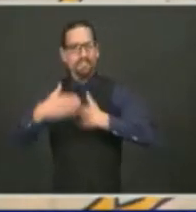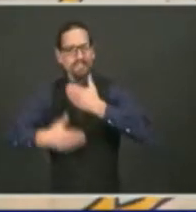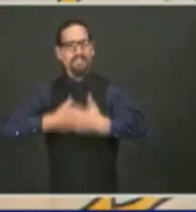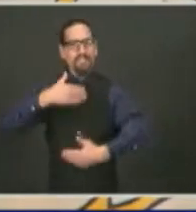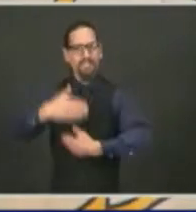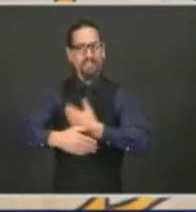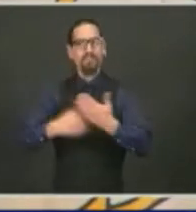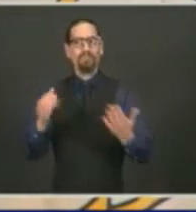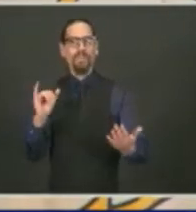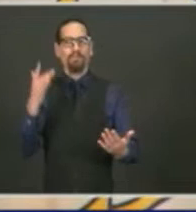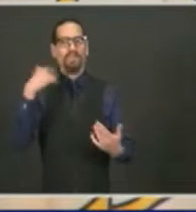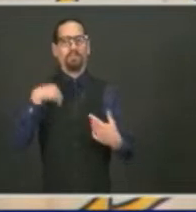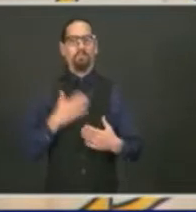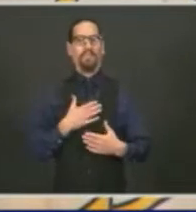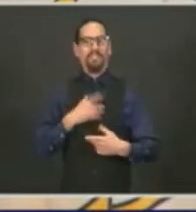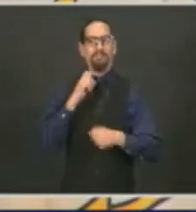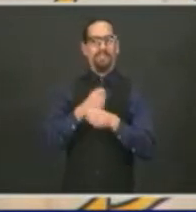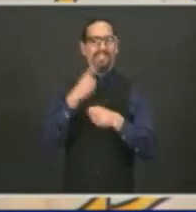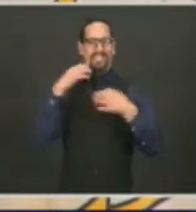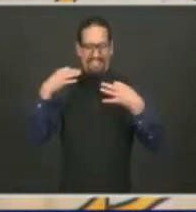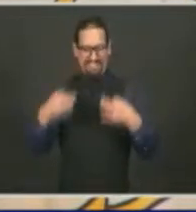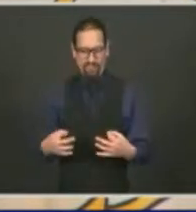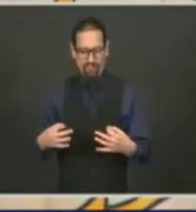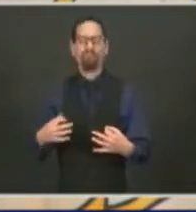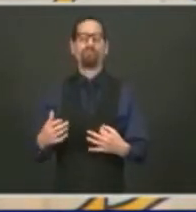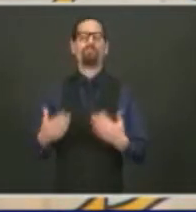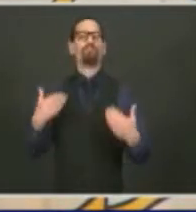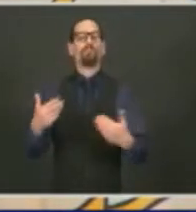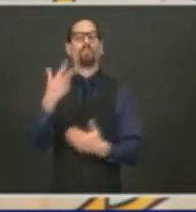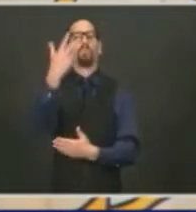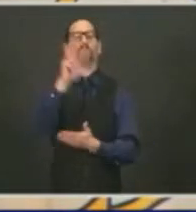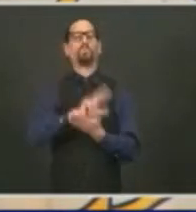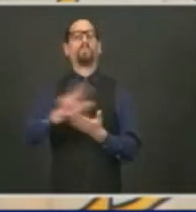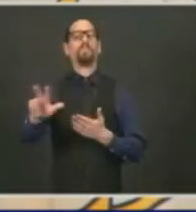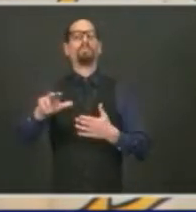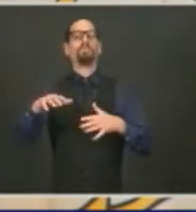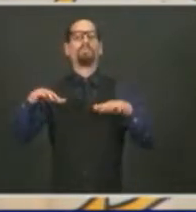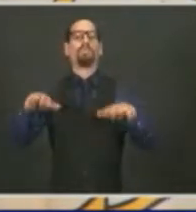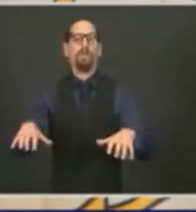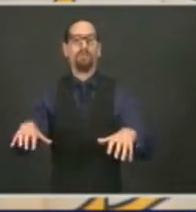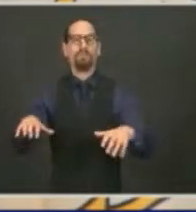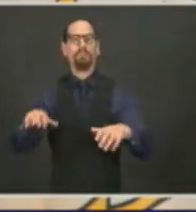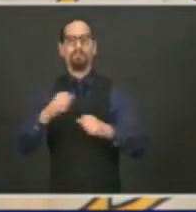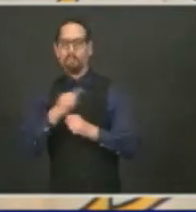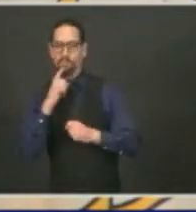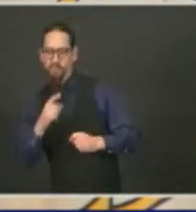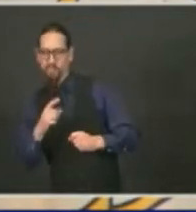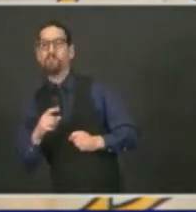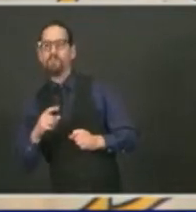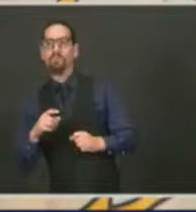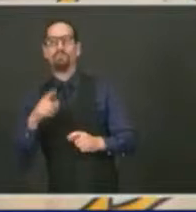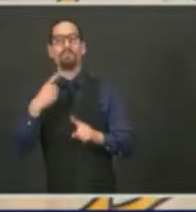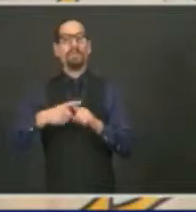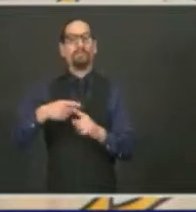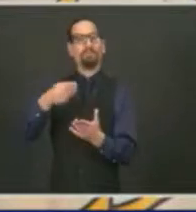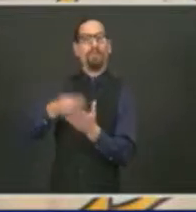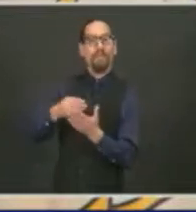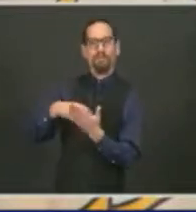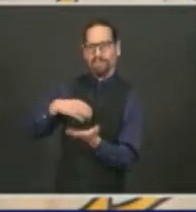3 weeks, pushing out a huge stimulus, biggest one in America that we could find per